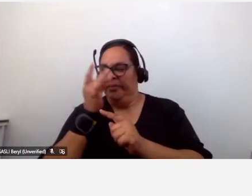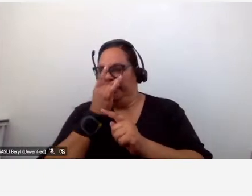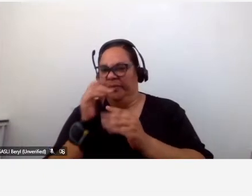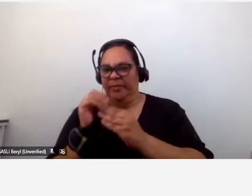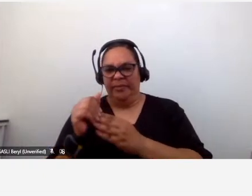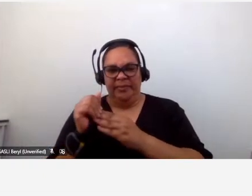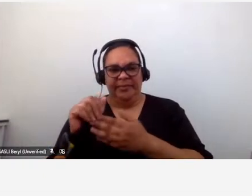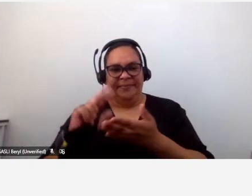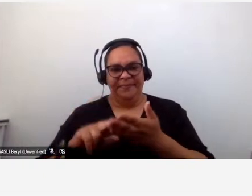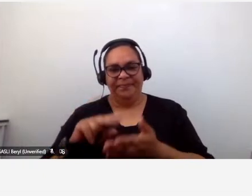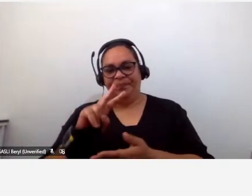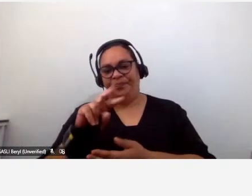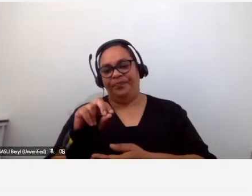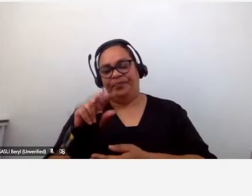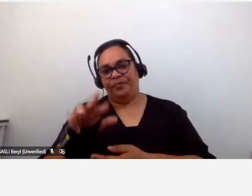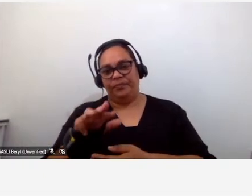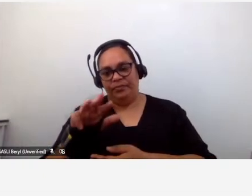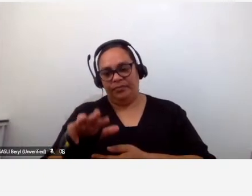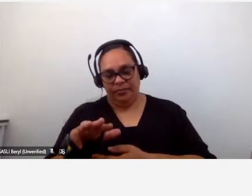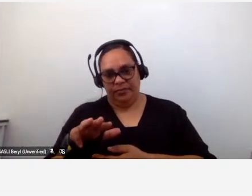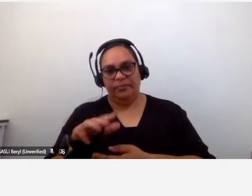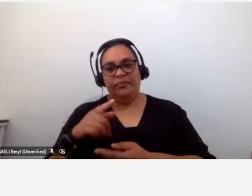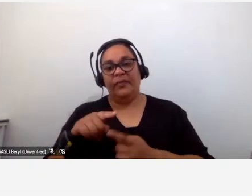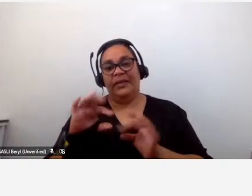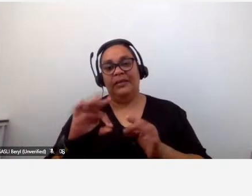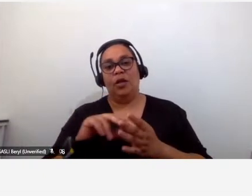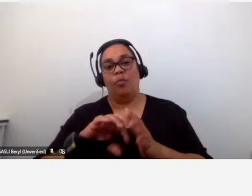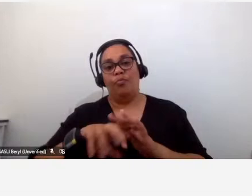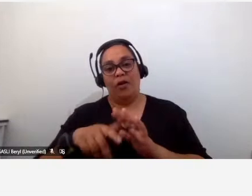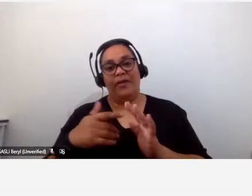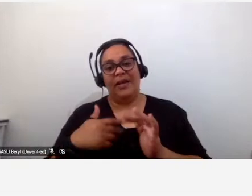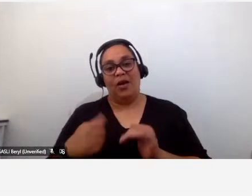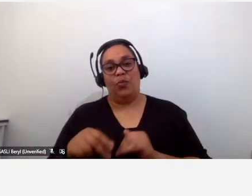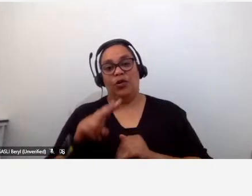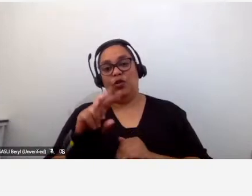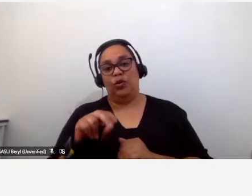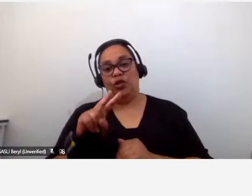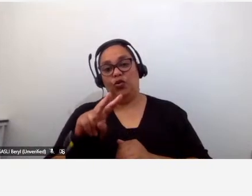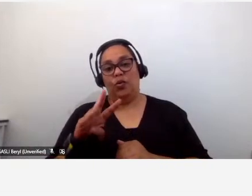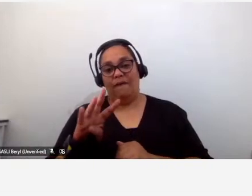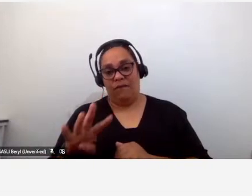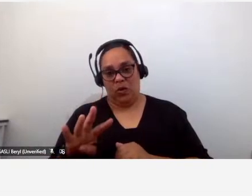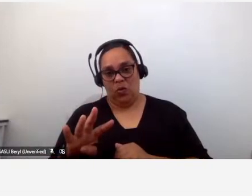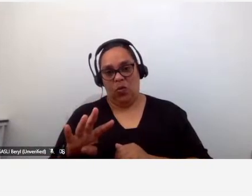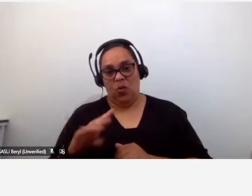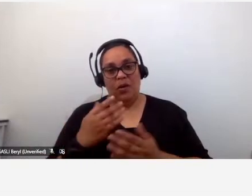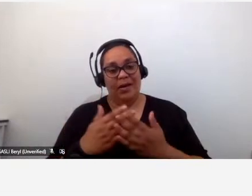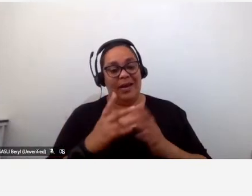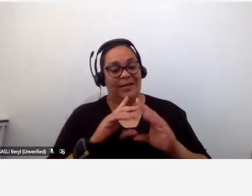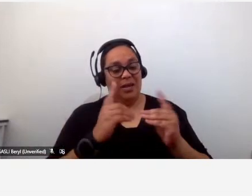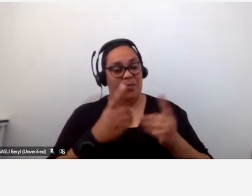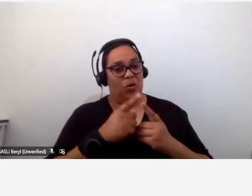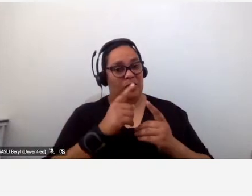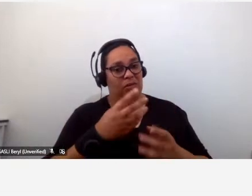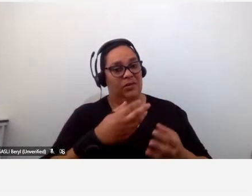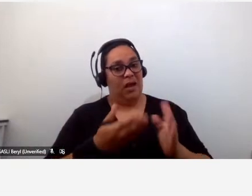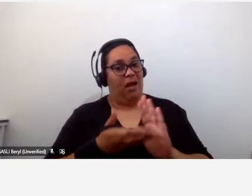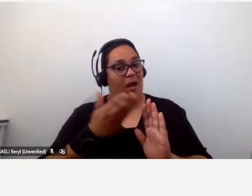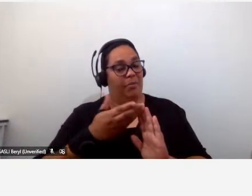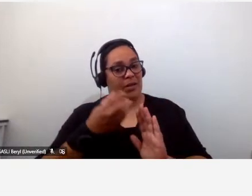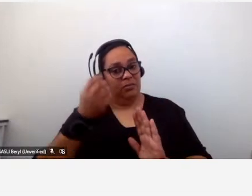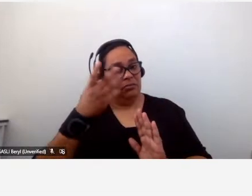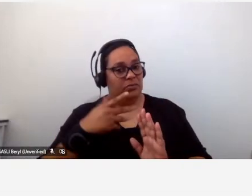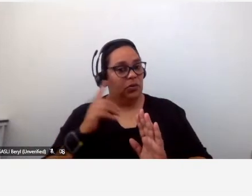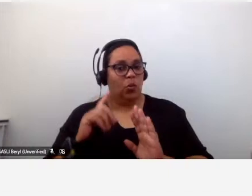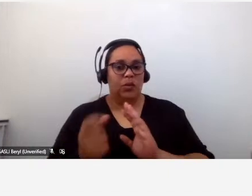Leadership Act of 2019, for this province, we are now at 2024. Can the department give us an update as to